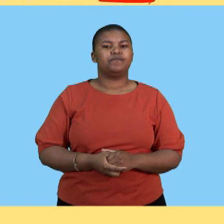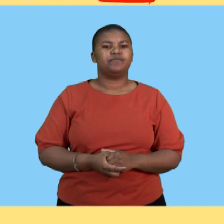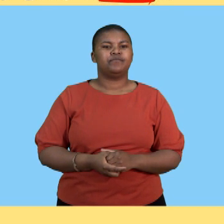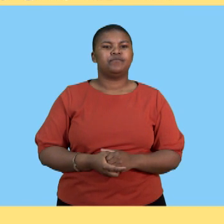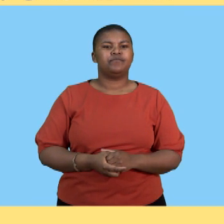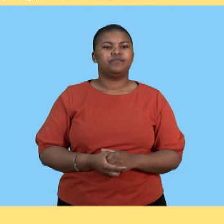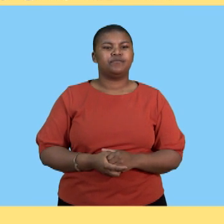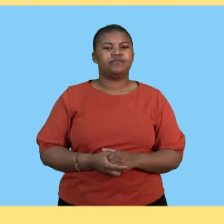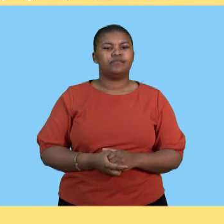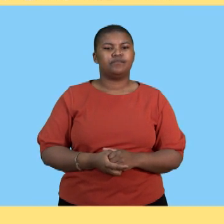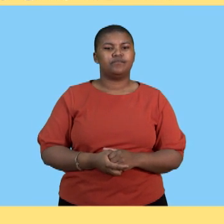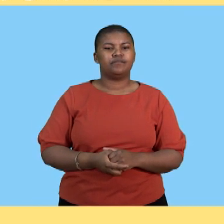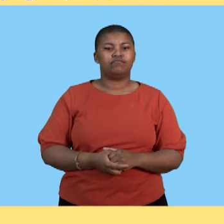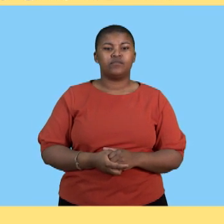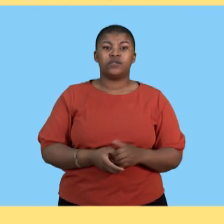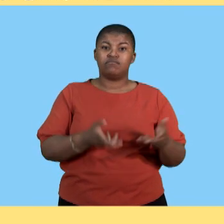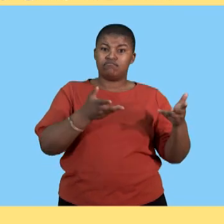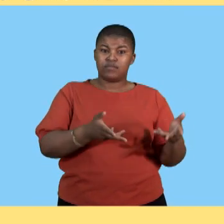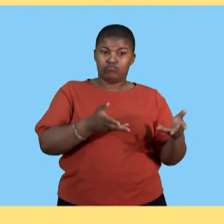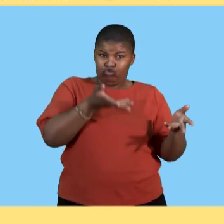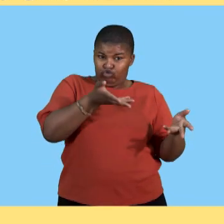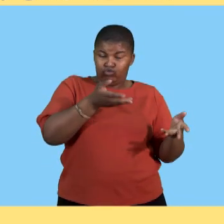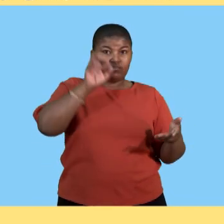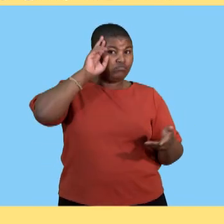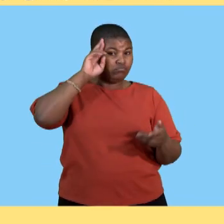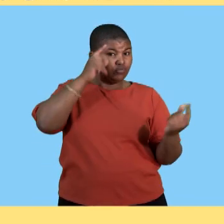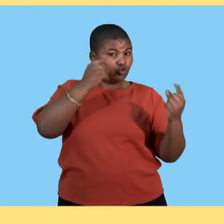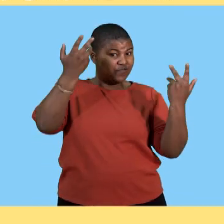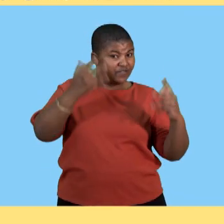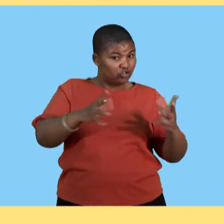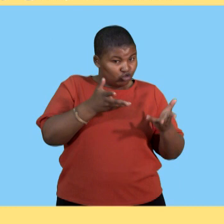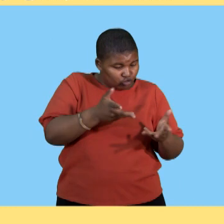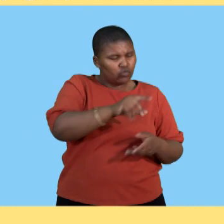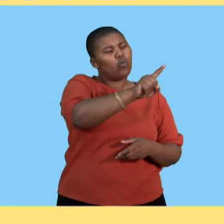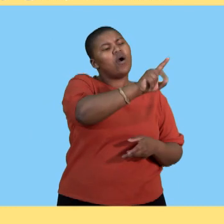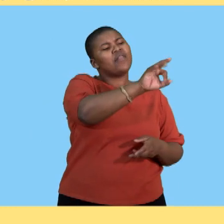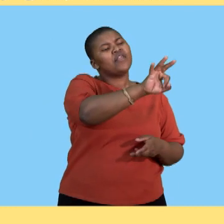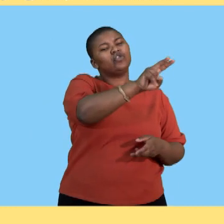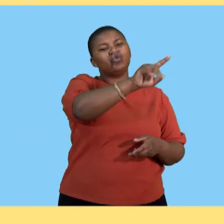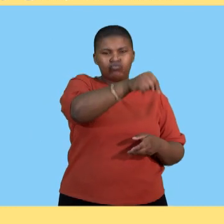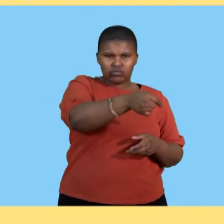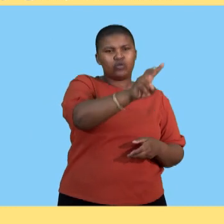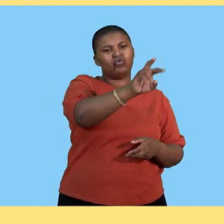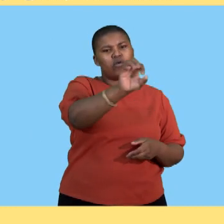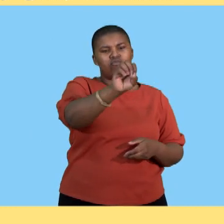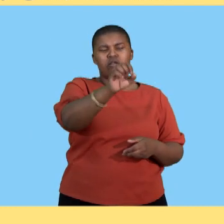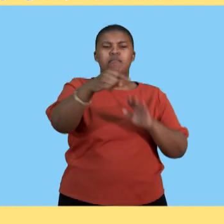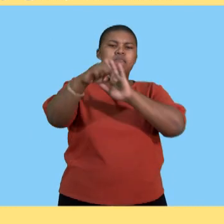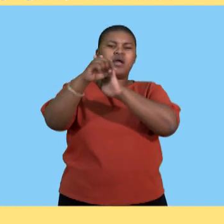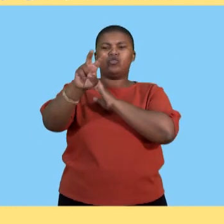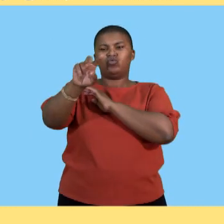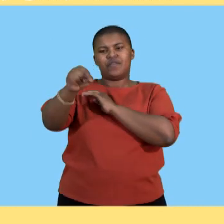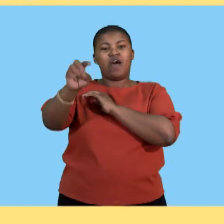importance. This is how it would appear. Remember what we did? We took the 132, then we subtracted the